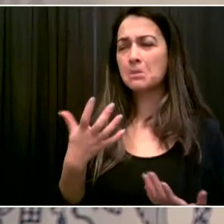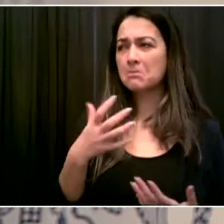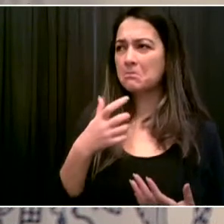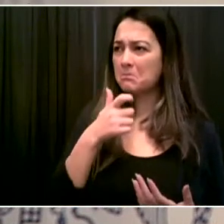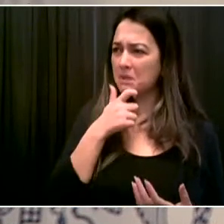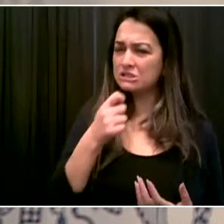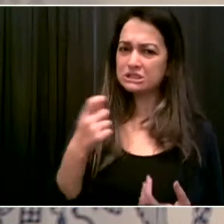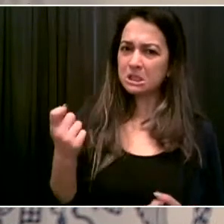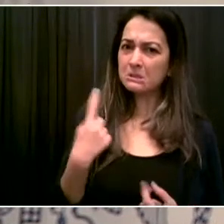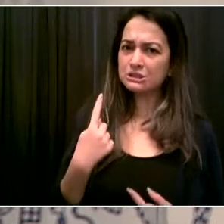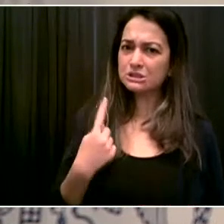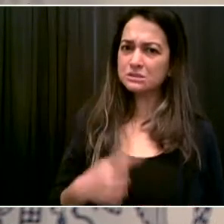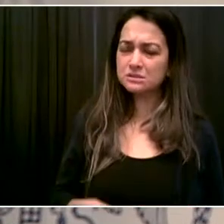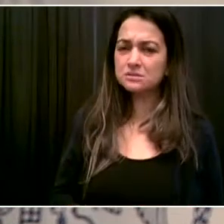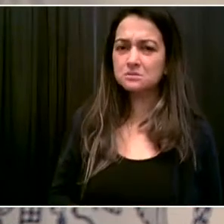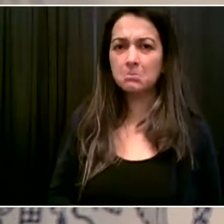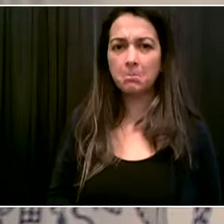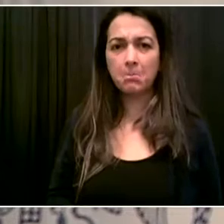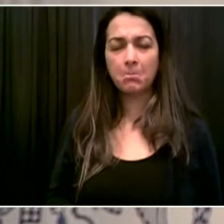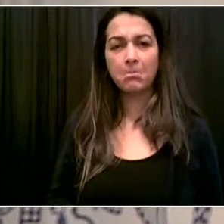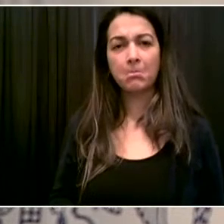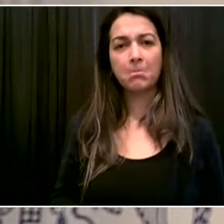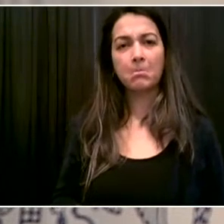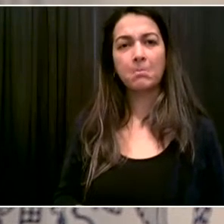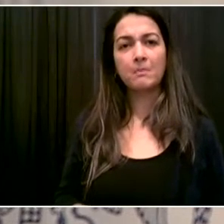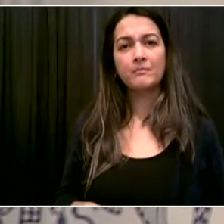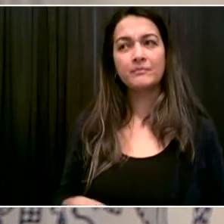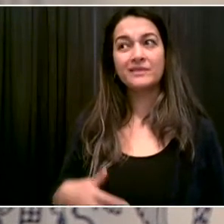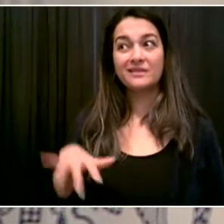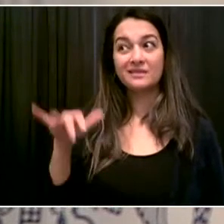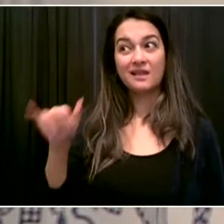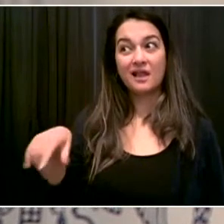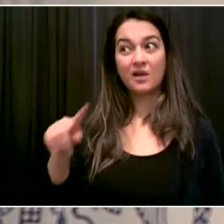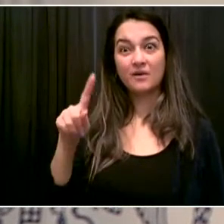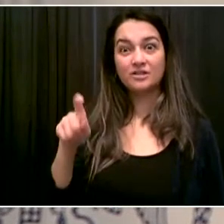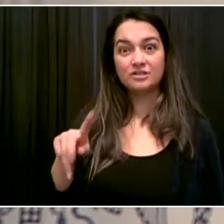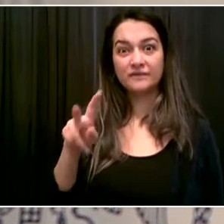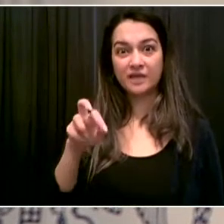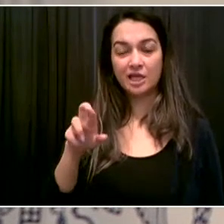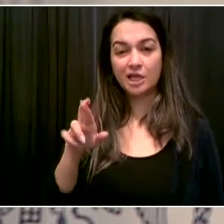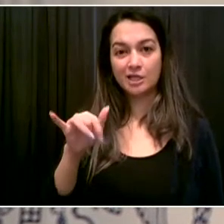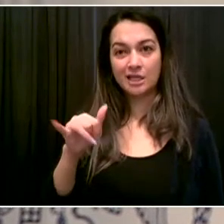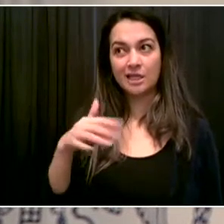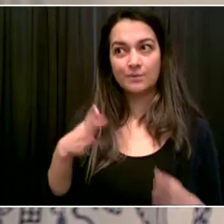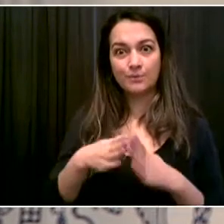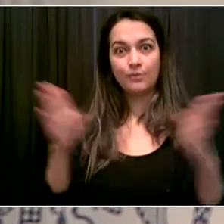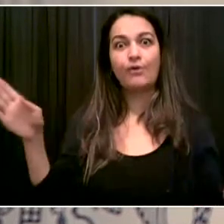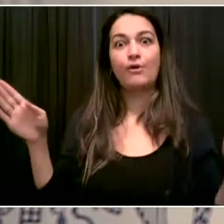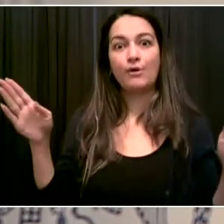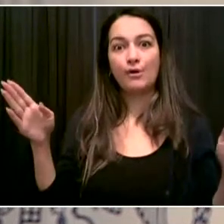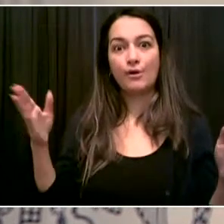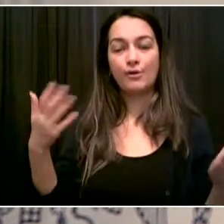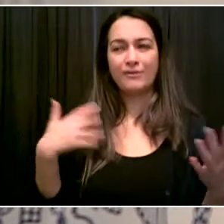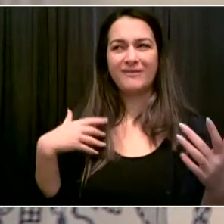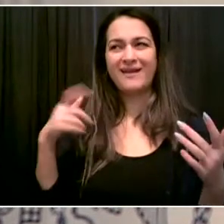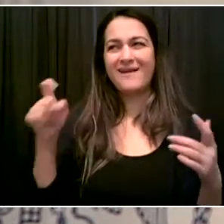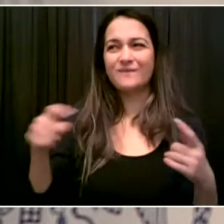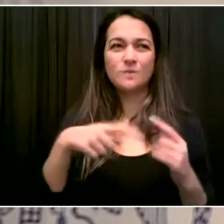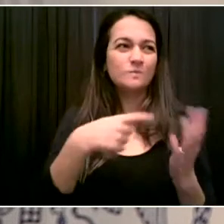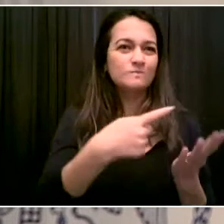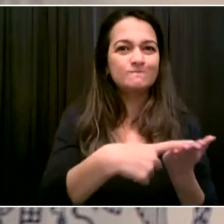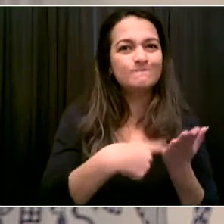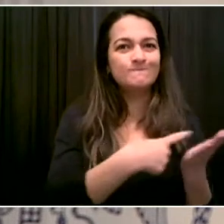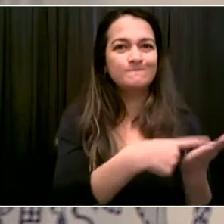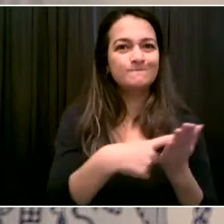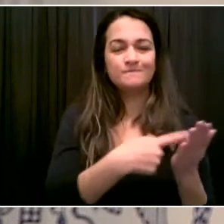because it's such a big topic. What I'd say is, in this state, the Democratic Party has been moving consistently in a more progressive